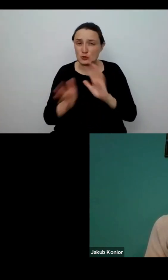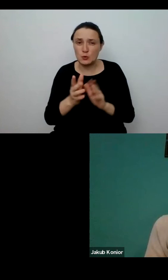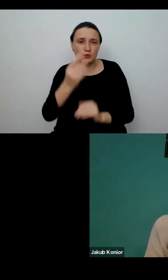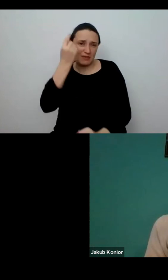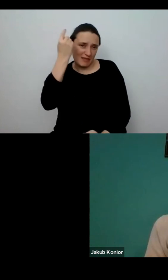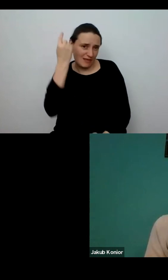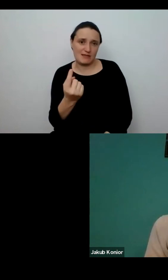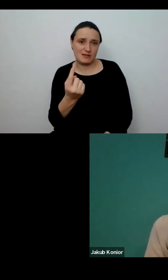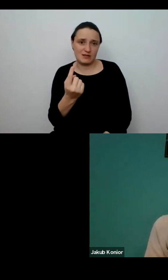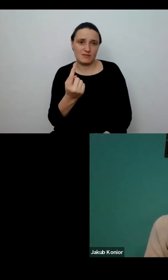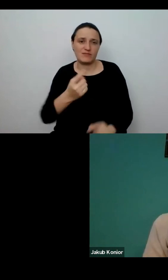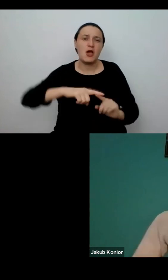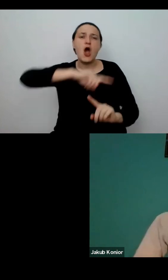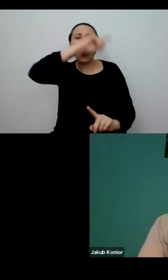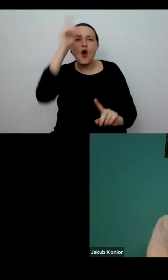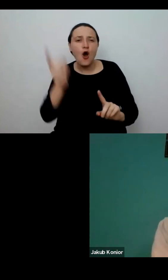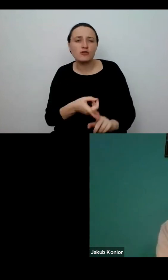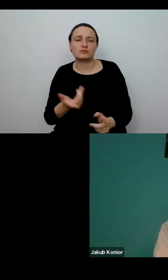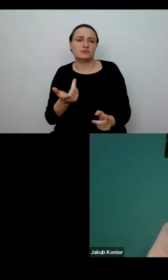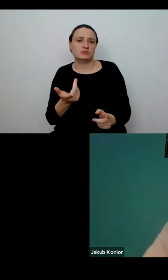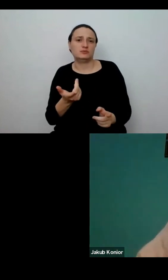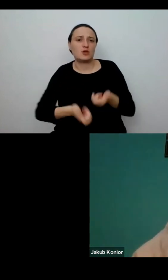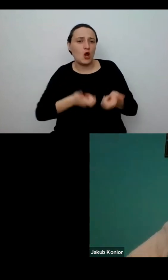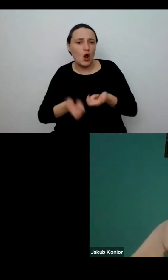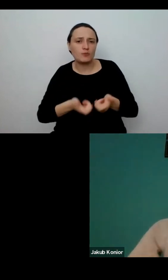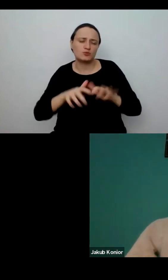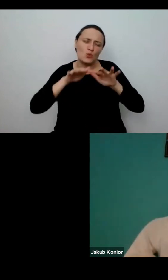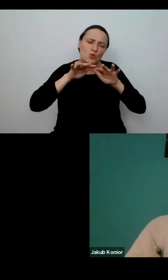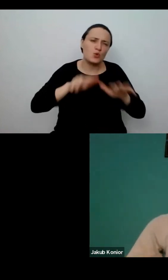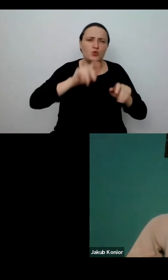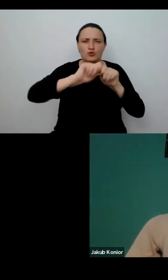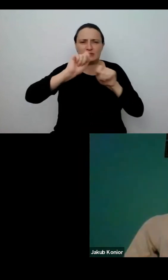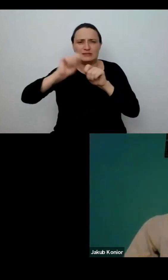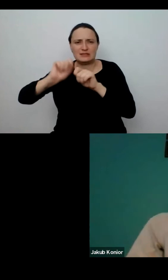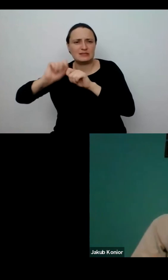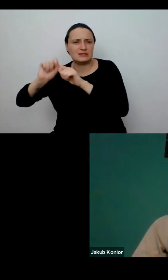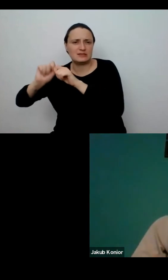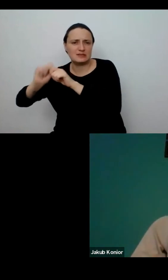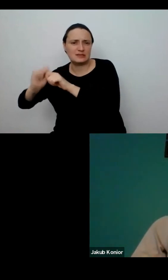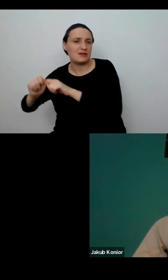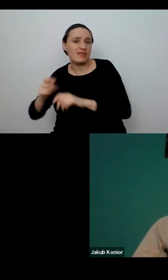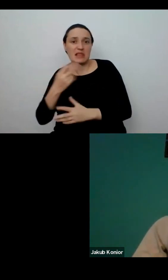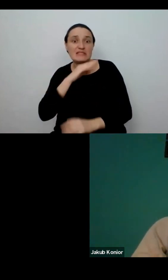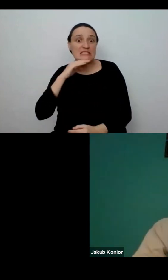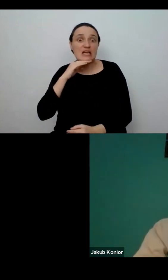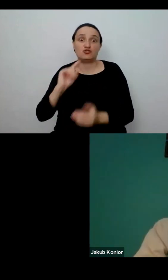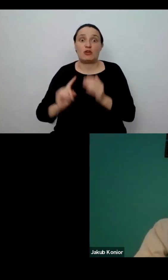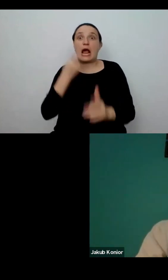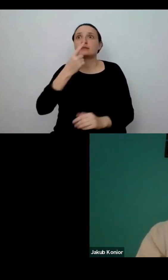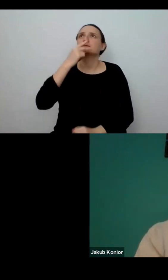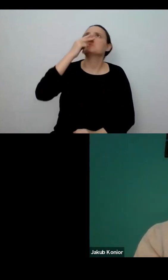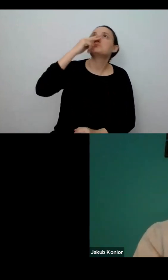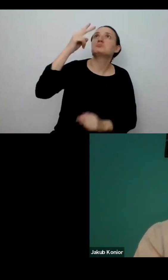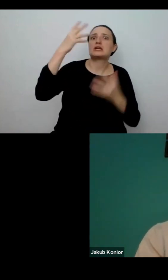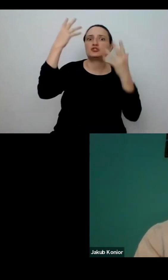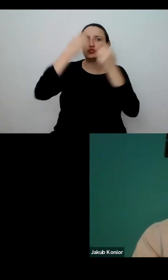measurements. It's not enough to, you know, to see a clear sky. Let's go to a mountain and use our SQM